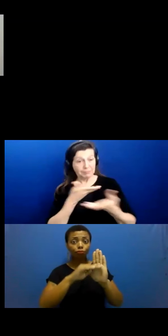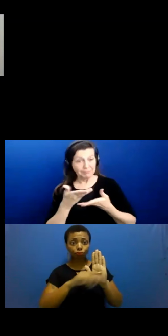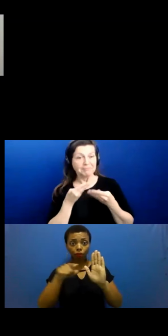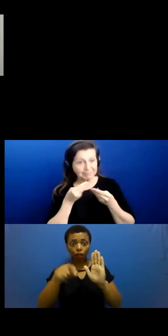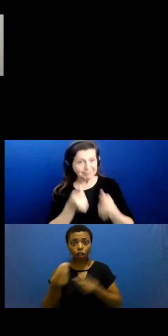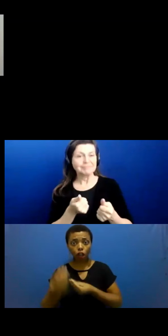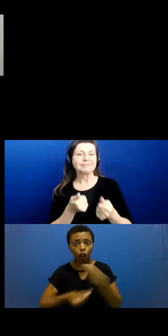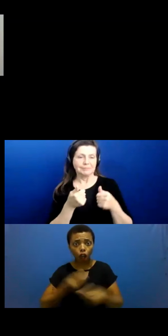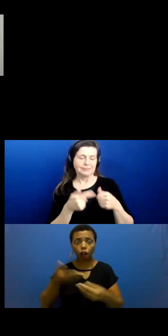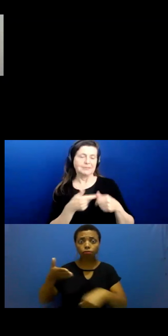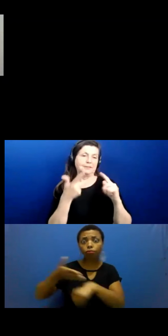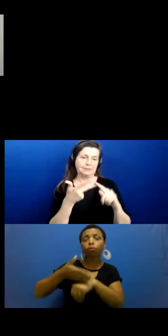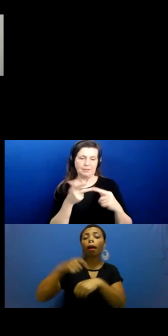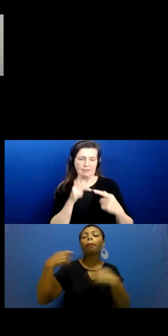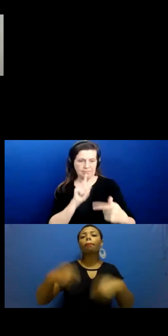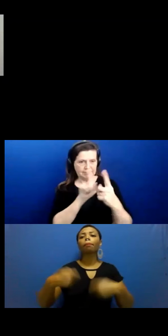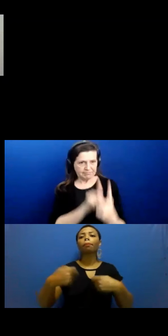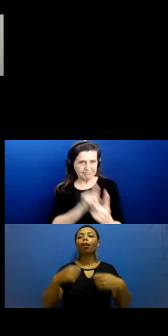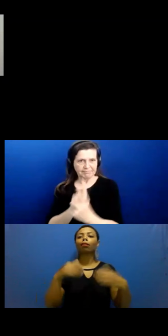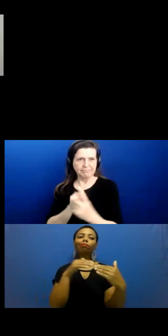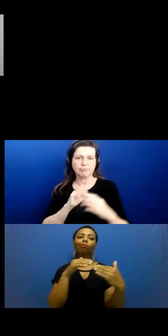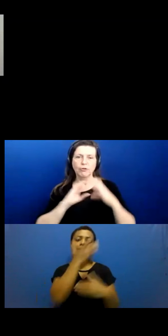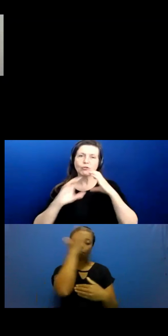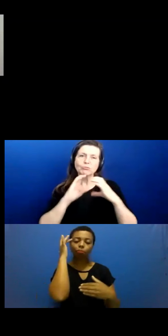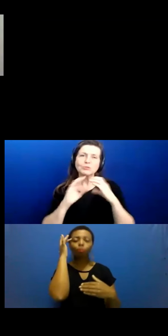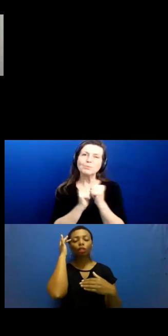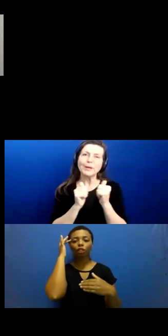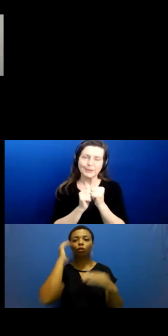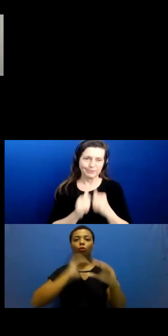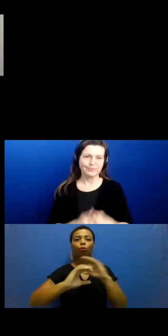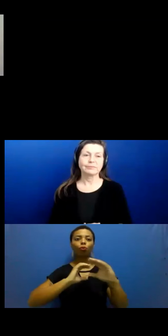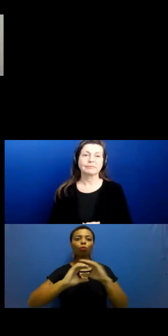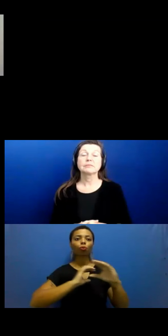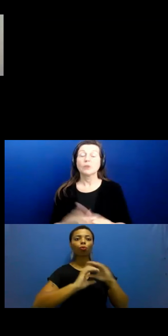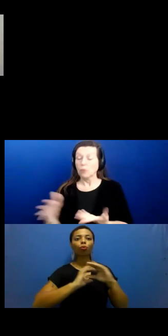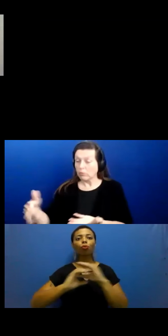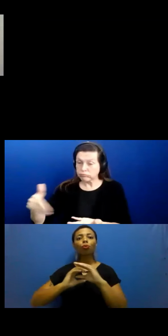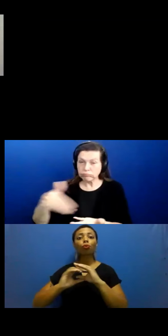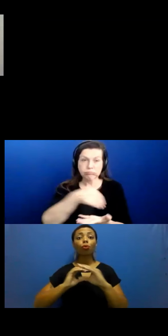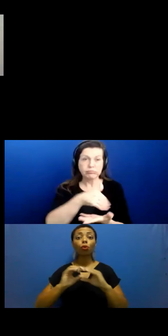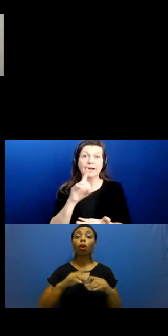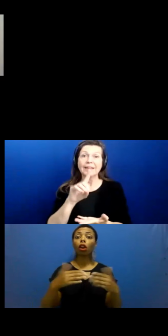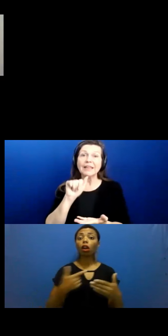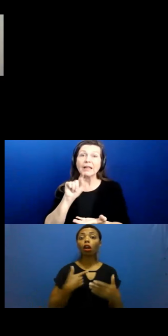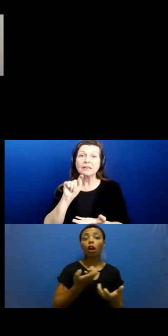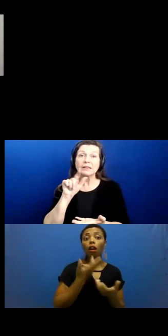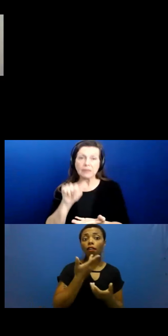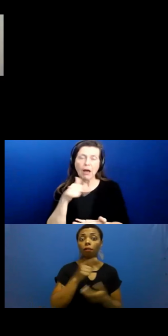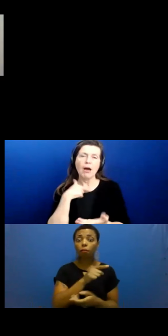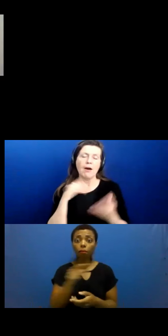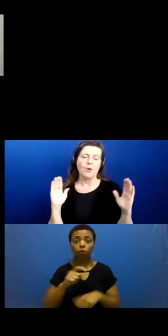according to the communication partners. I can't give you all the data because of limited time, and I will give you a short